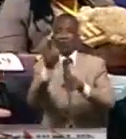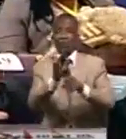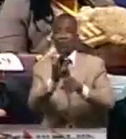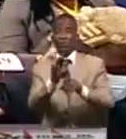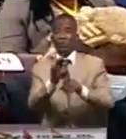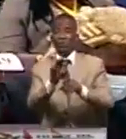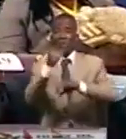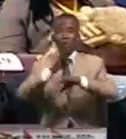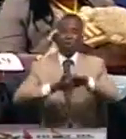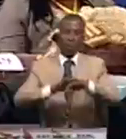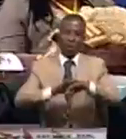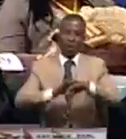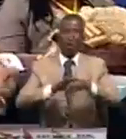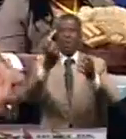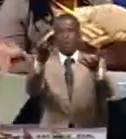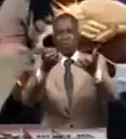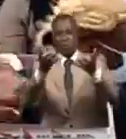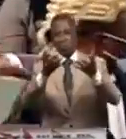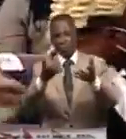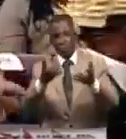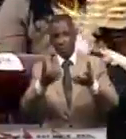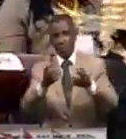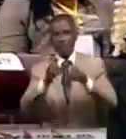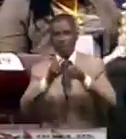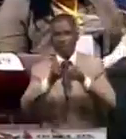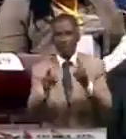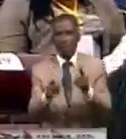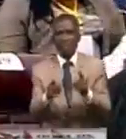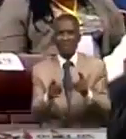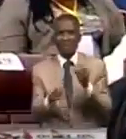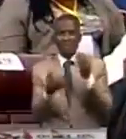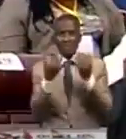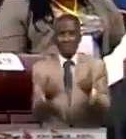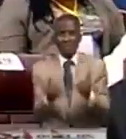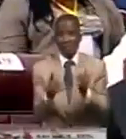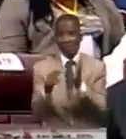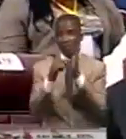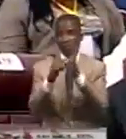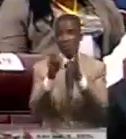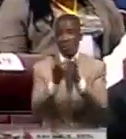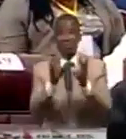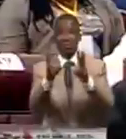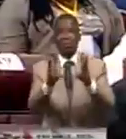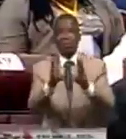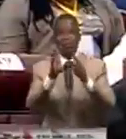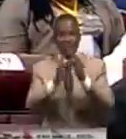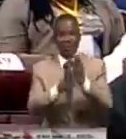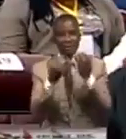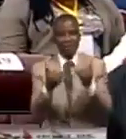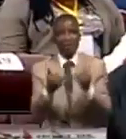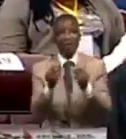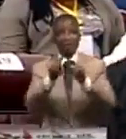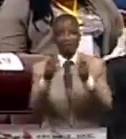witnesses. Now, if the party gives that indication, then respectfully, the